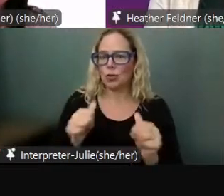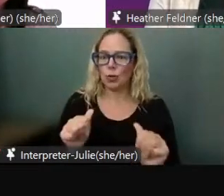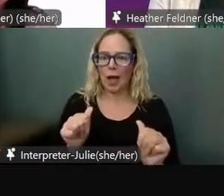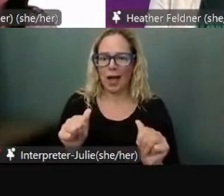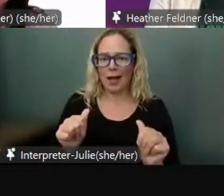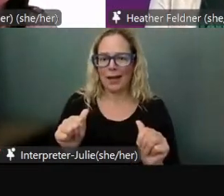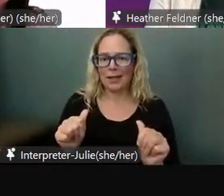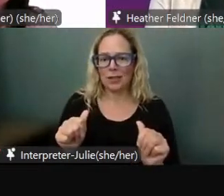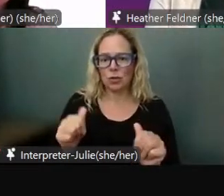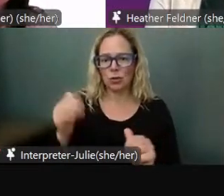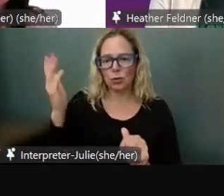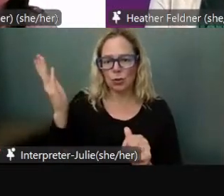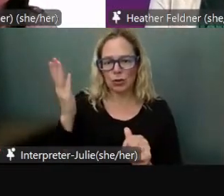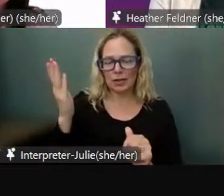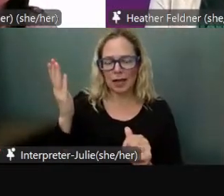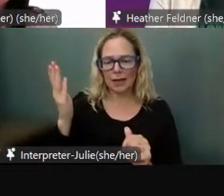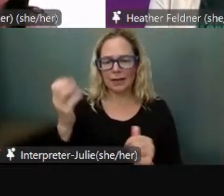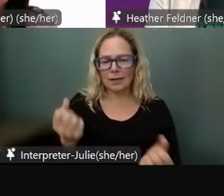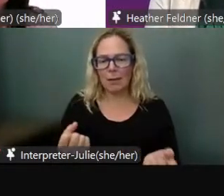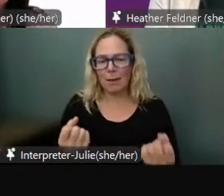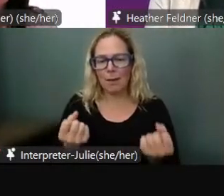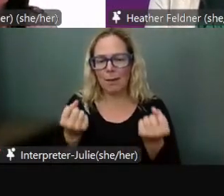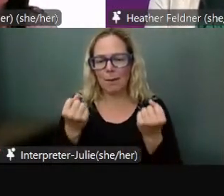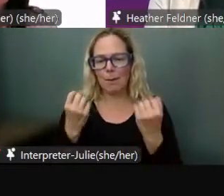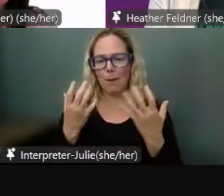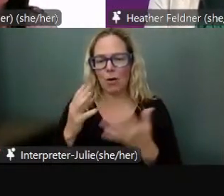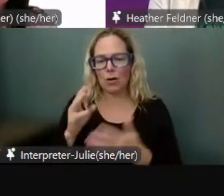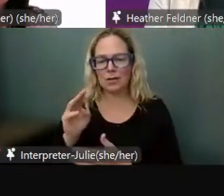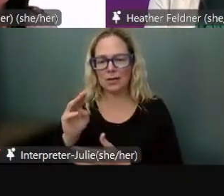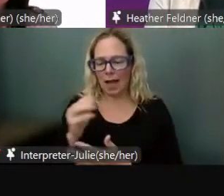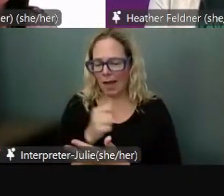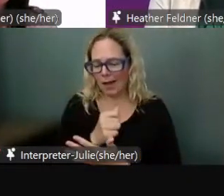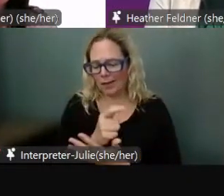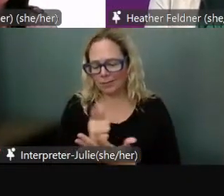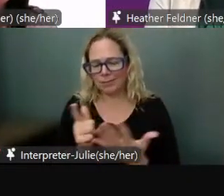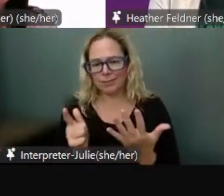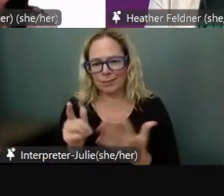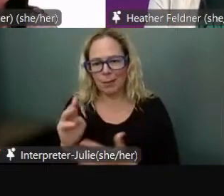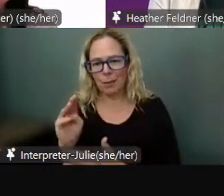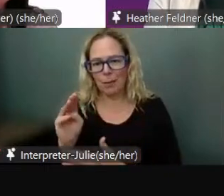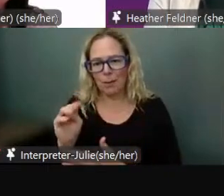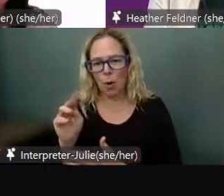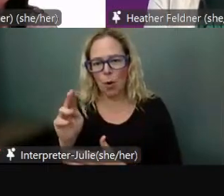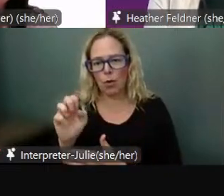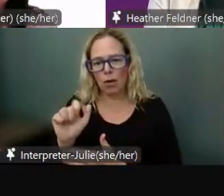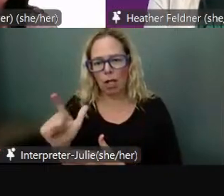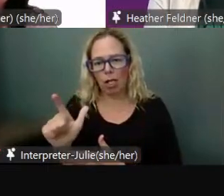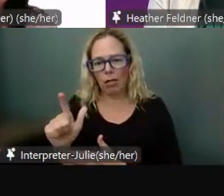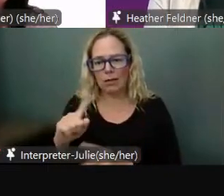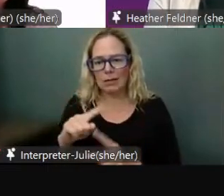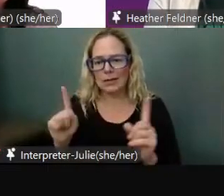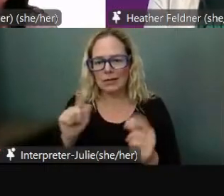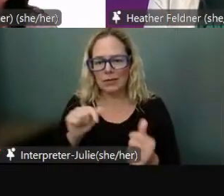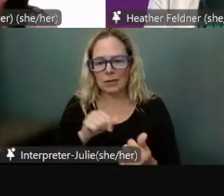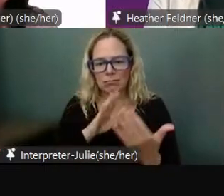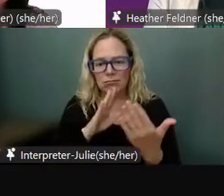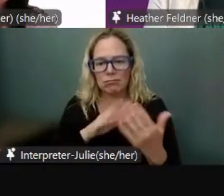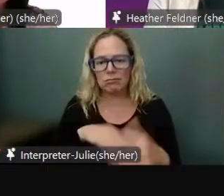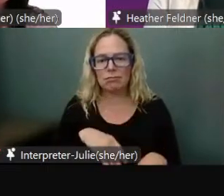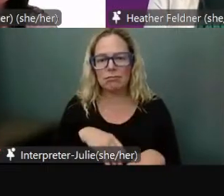to present the content in multimodal, different ways of talking using